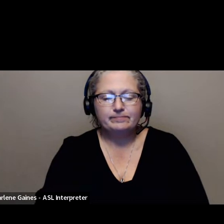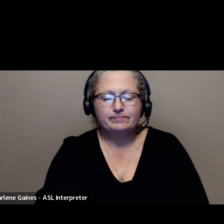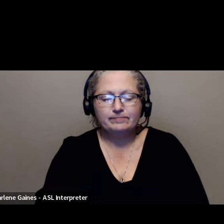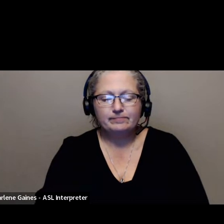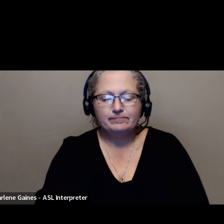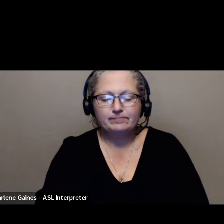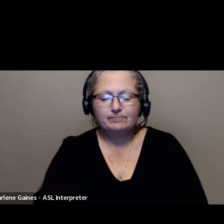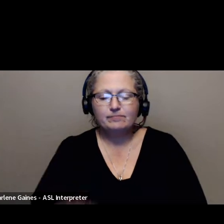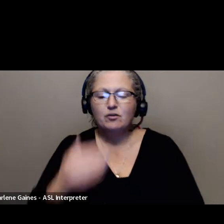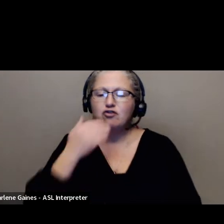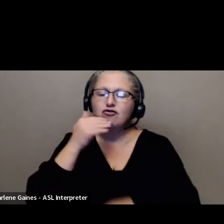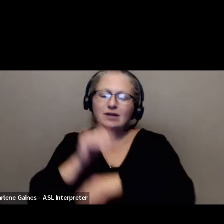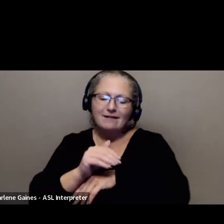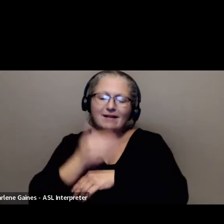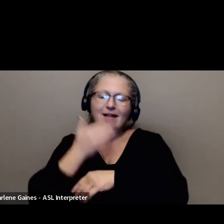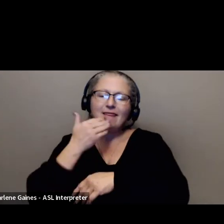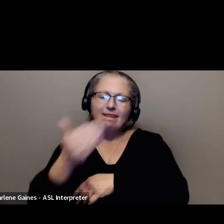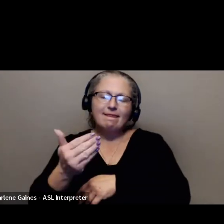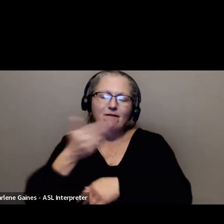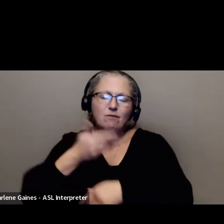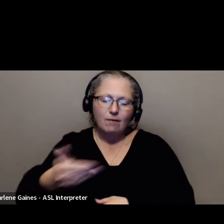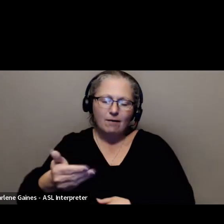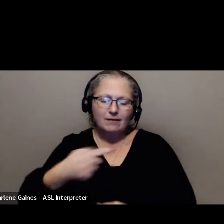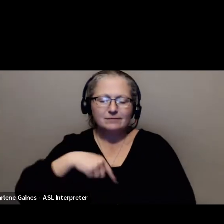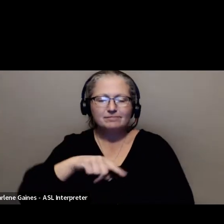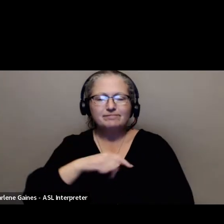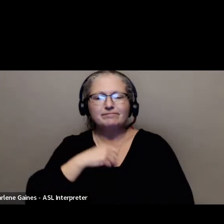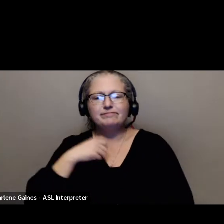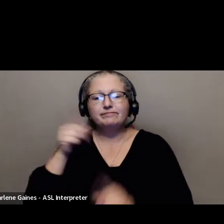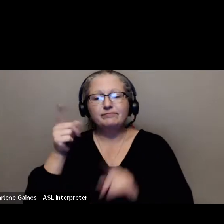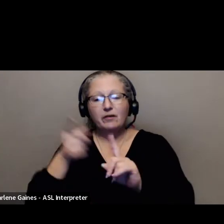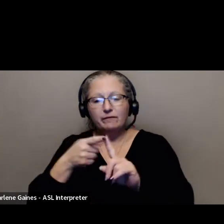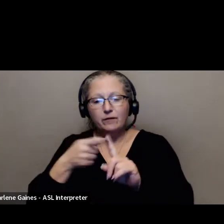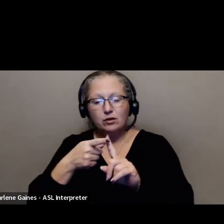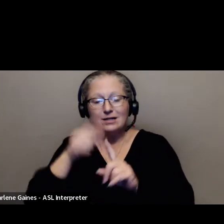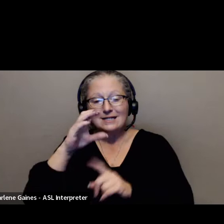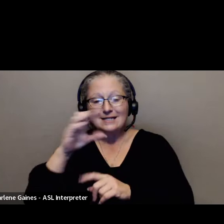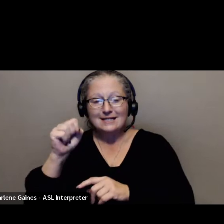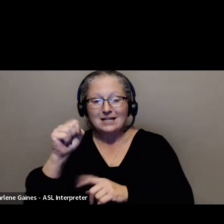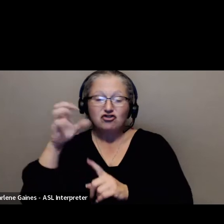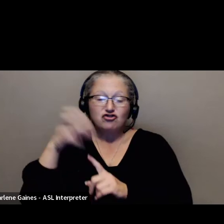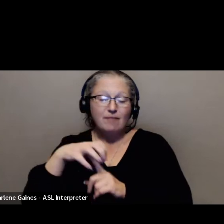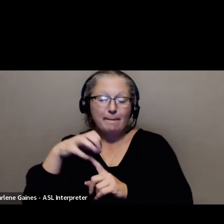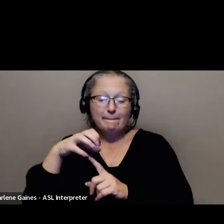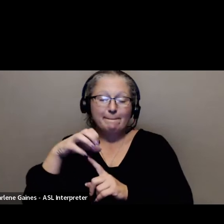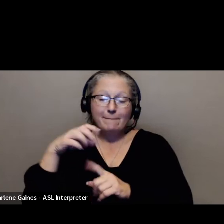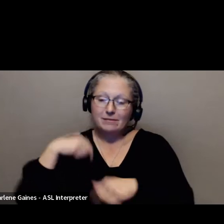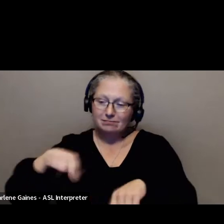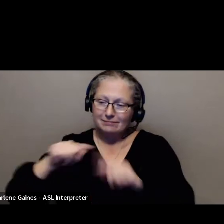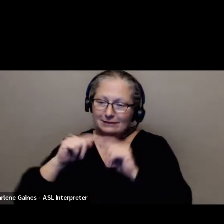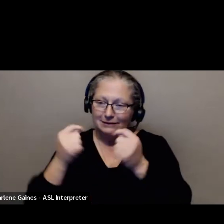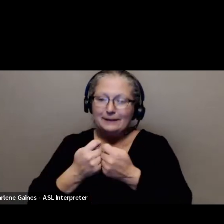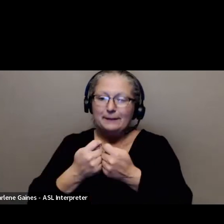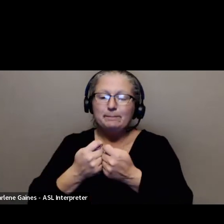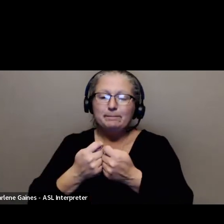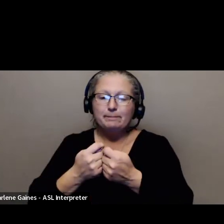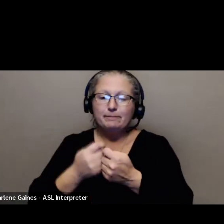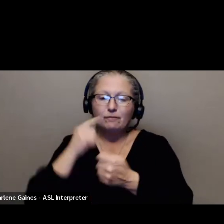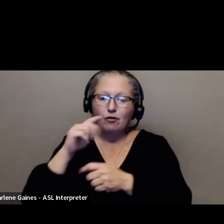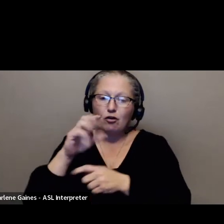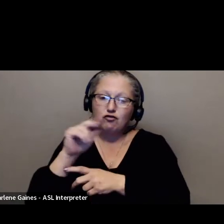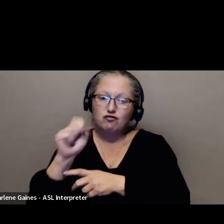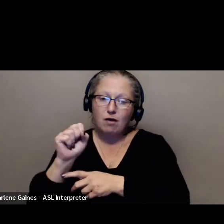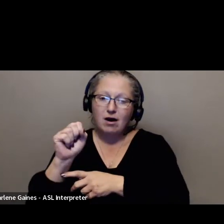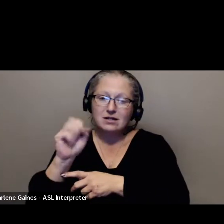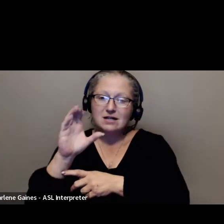Good evening, and thanks for having us here. First CCS championship as a team for cross country in